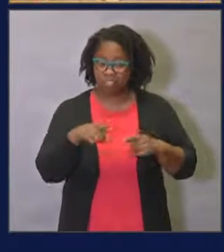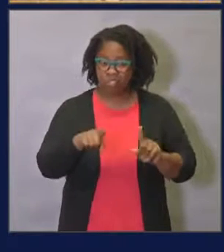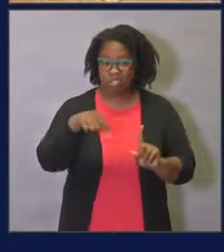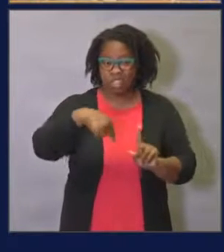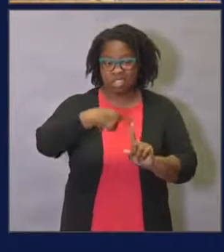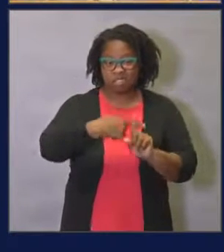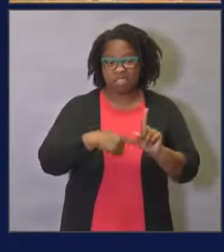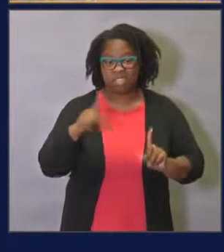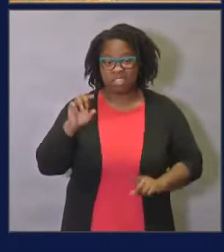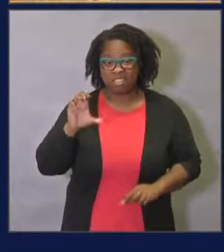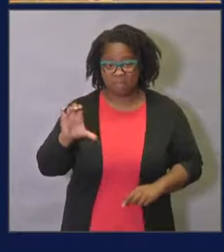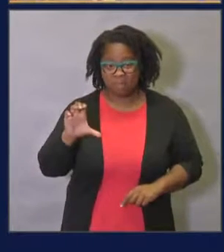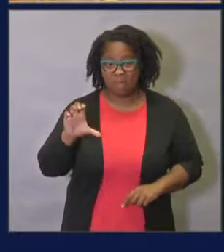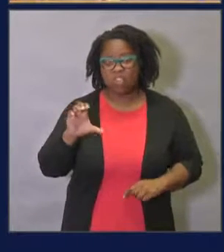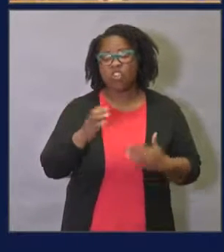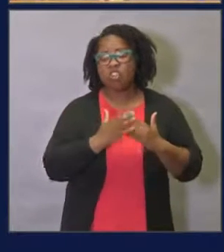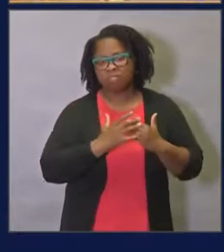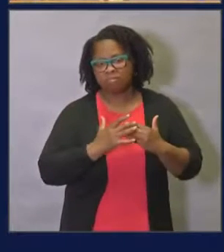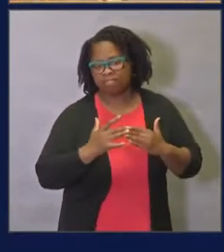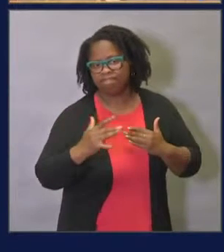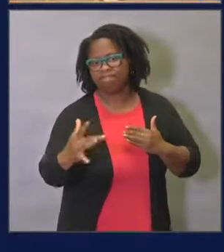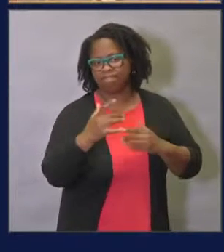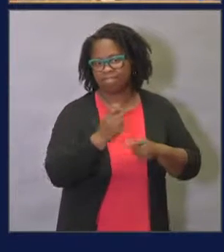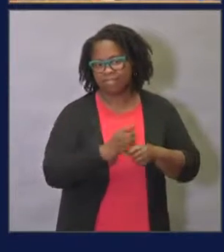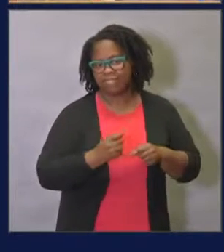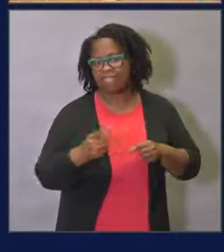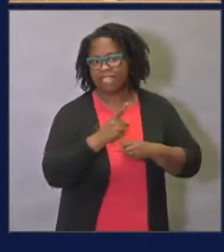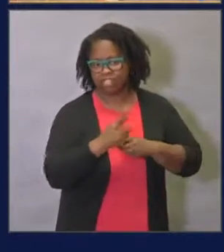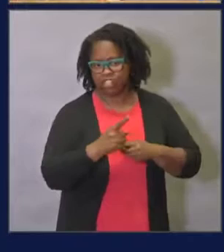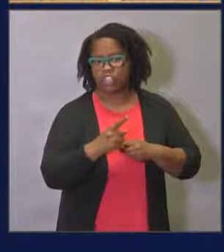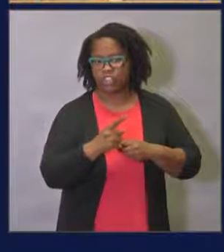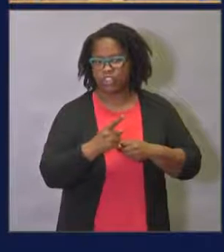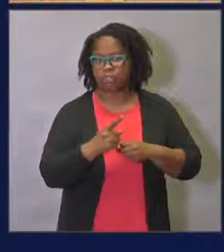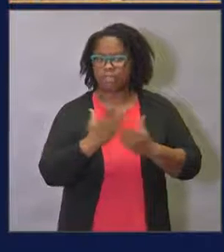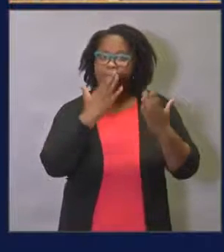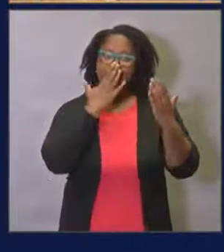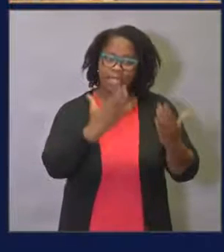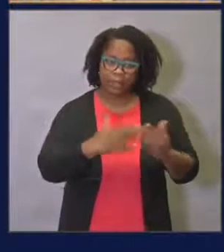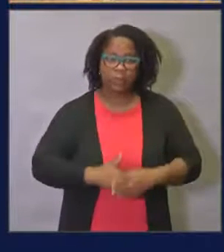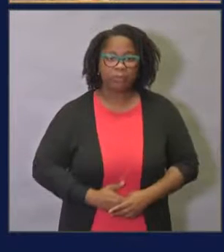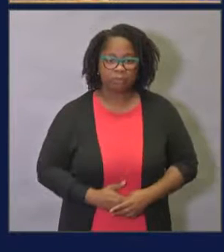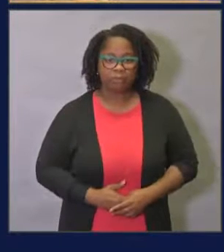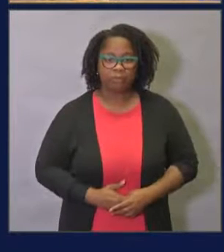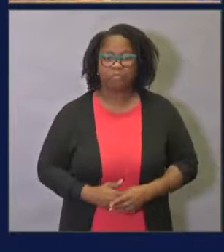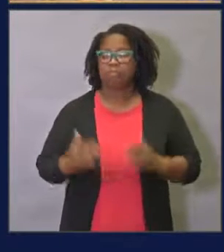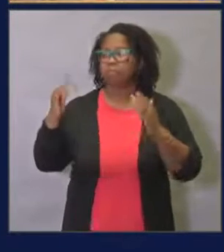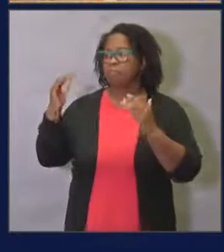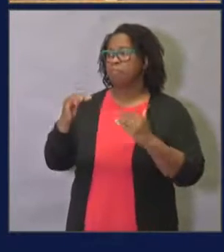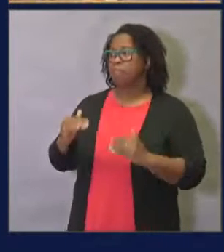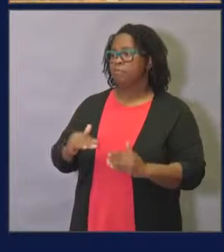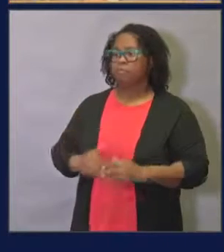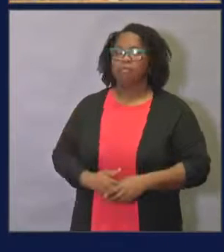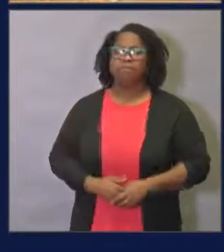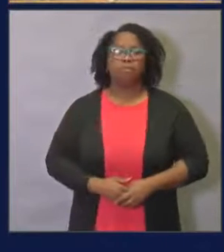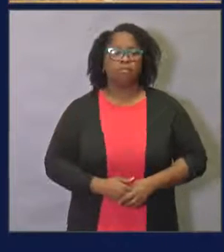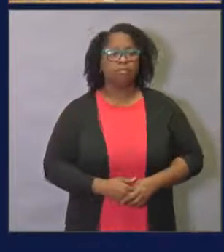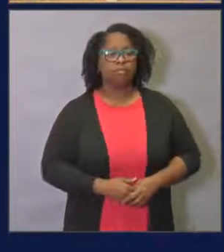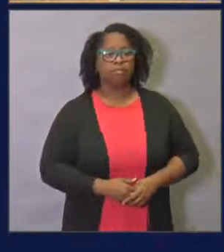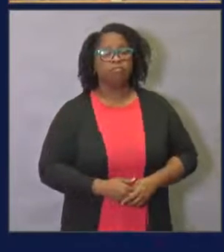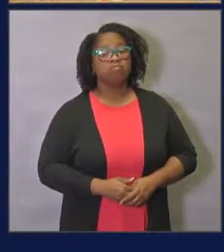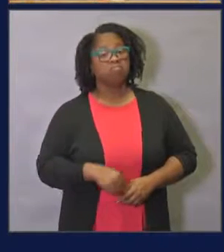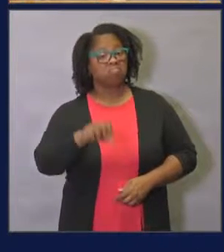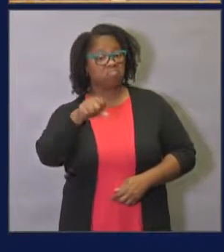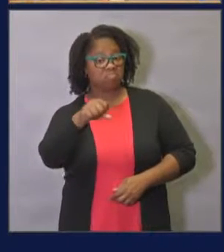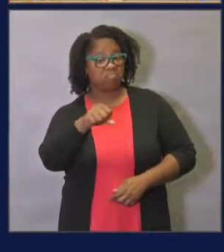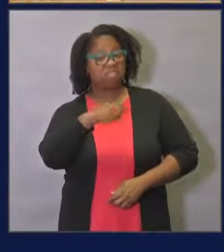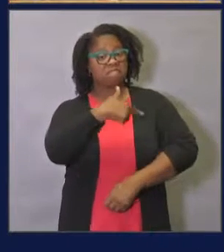of December and then beyond into the new year. Next slide. Although the arrival of vaccines in LA